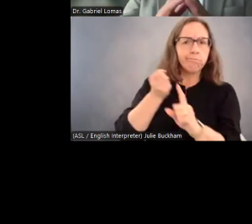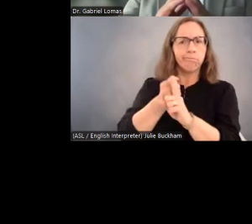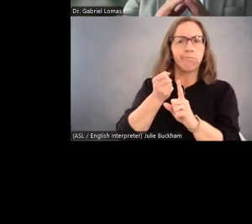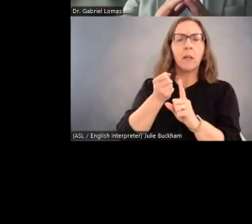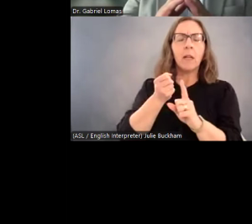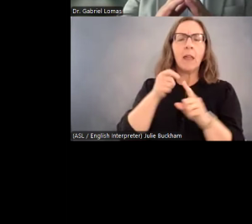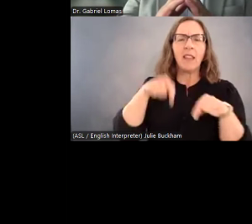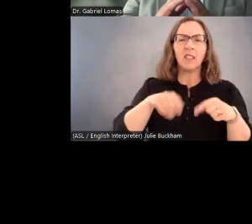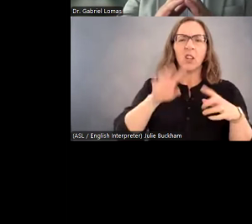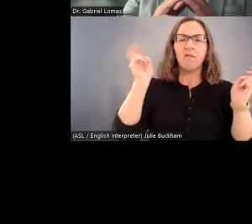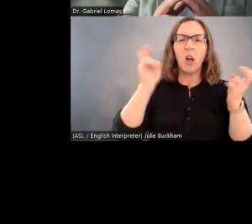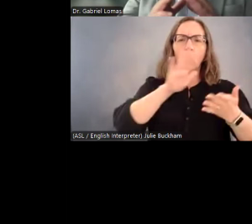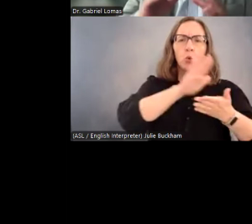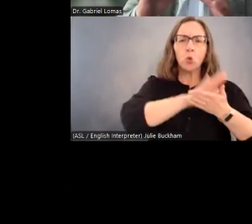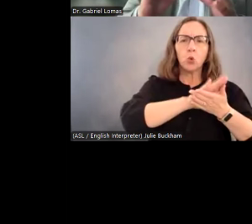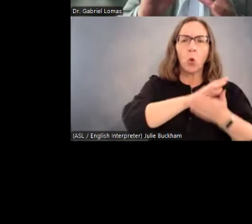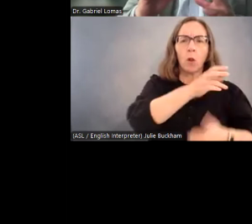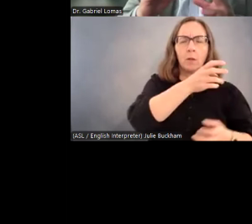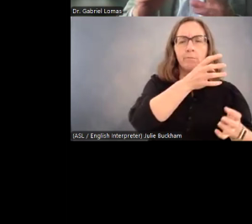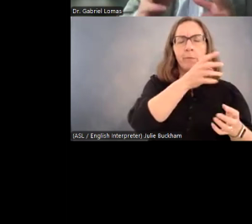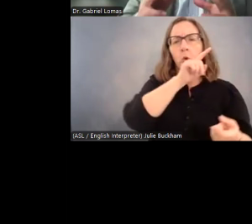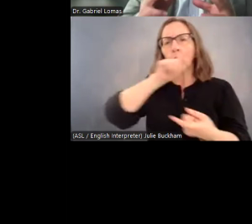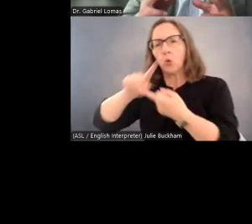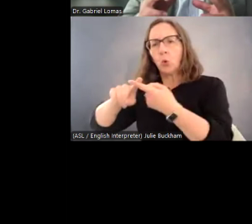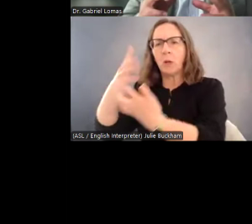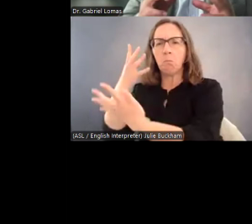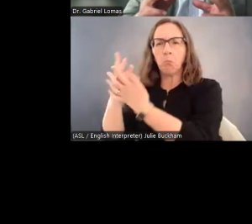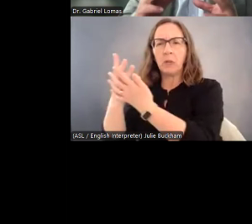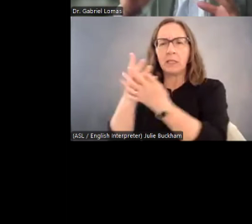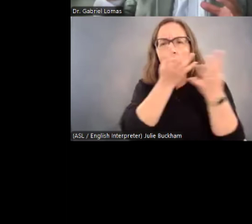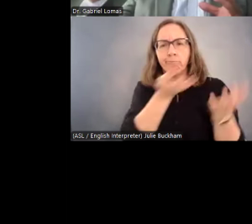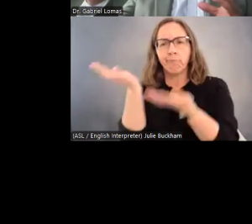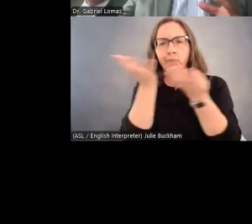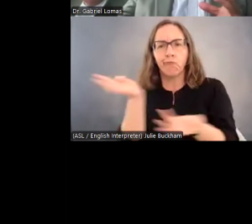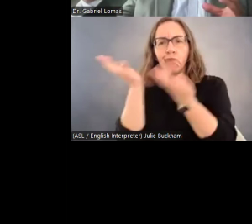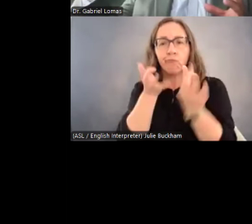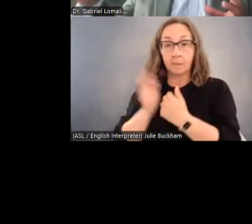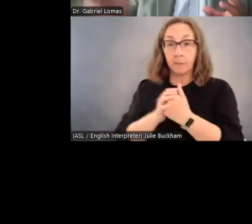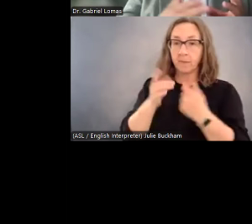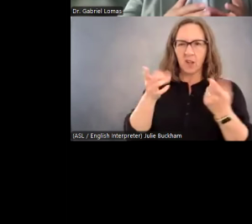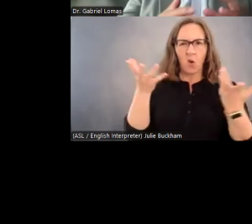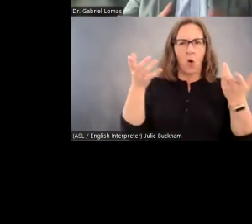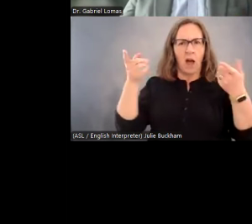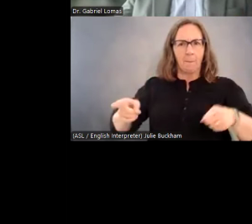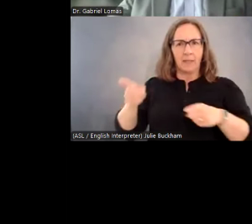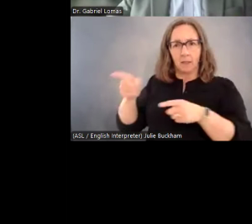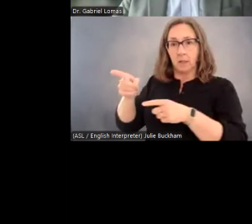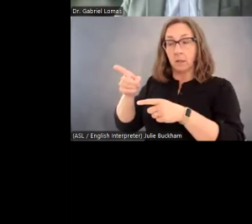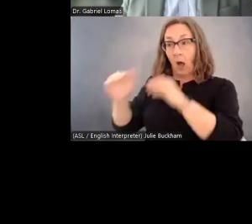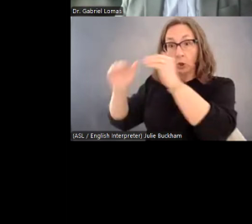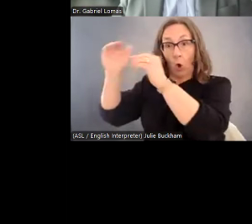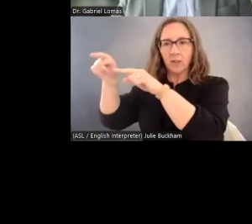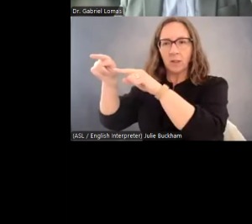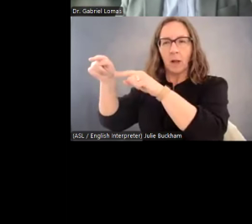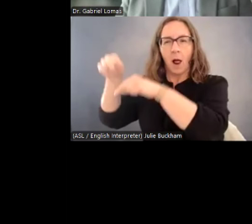prison. So we're thinking about what happens when some of the people who we see as adults when they're young, what